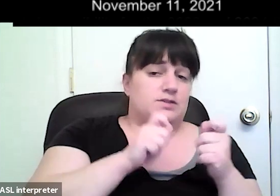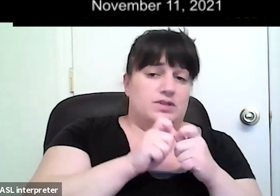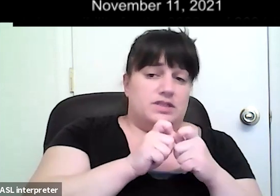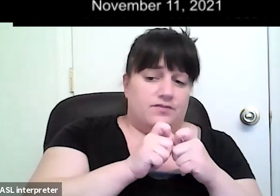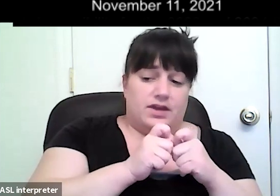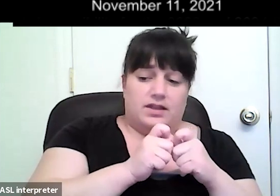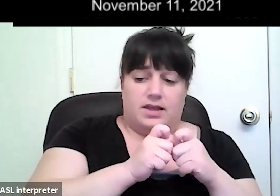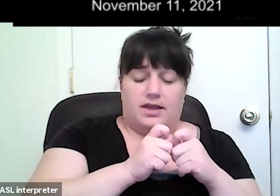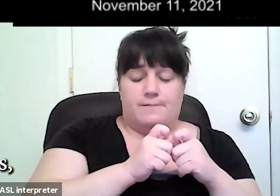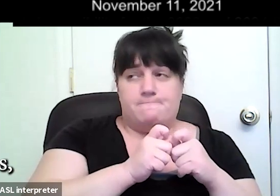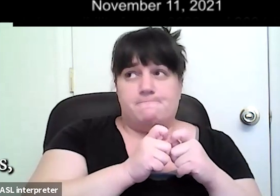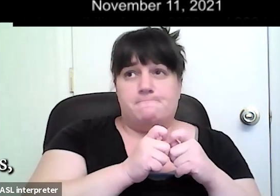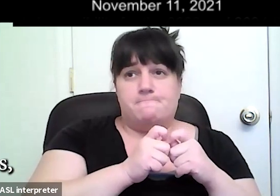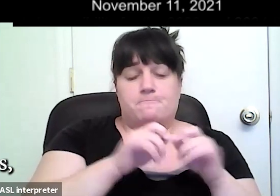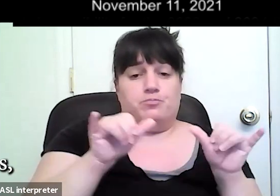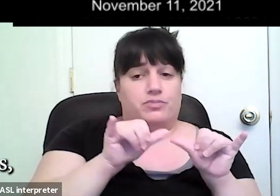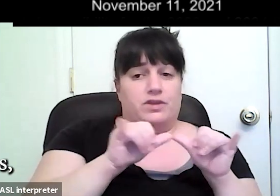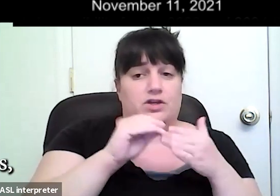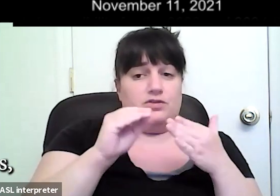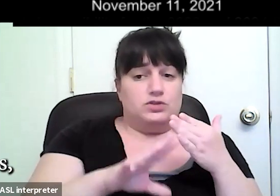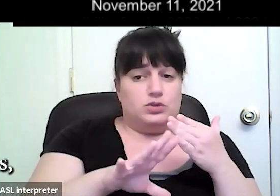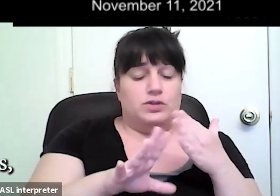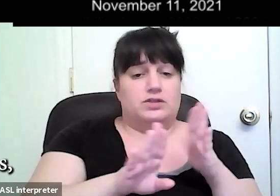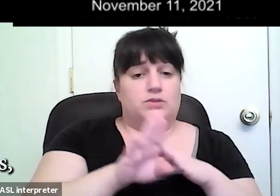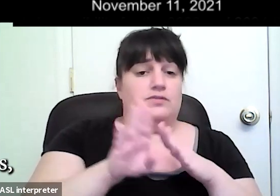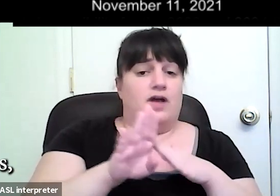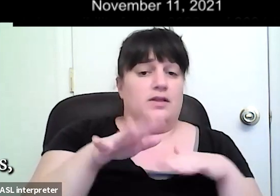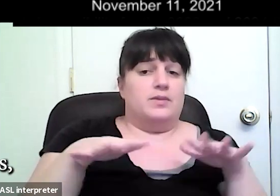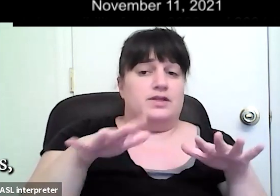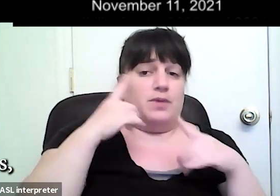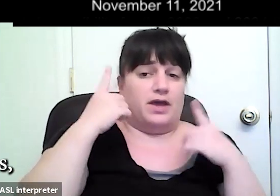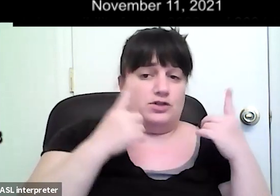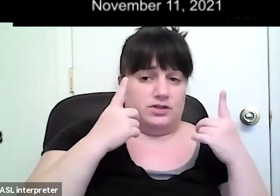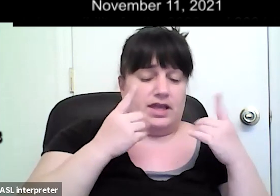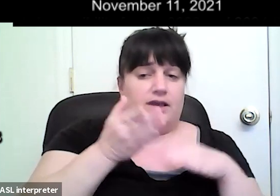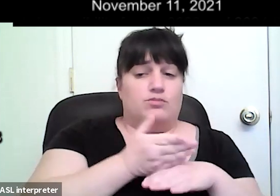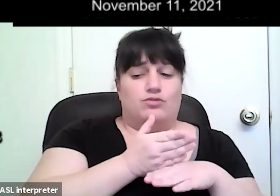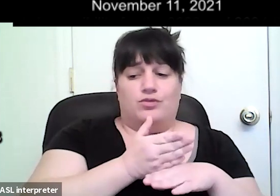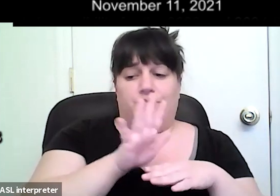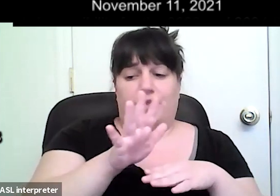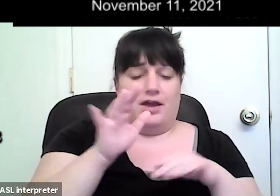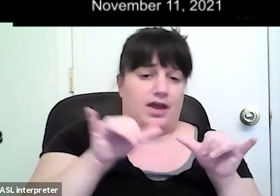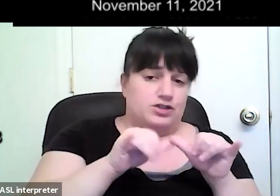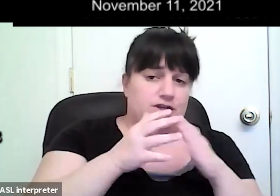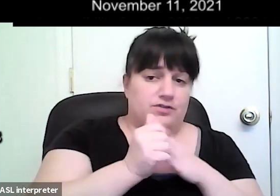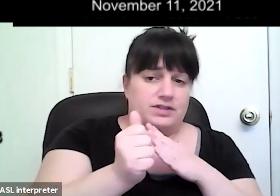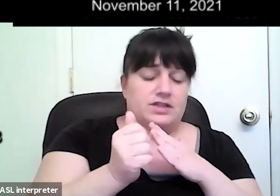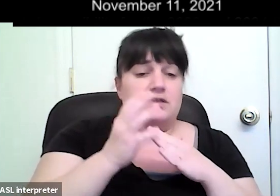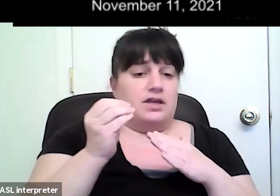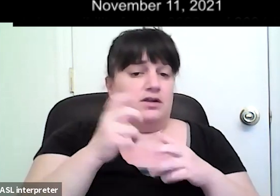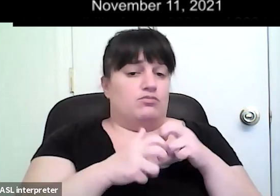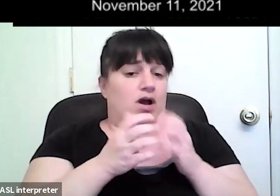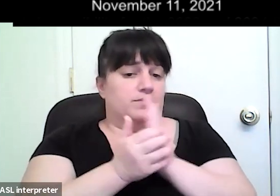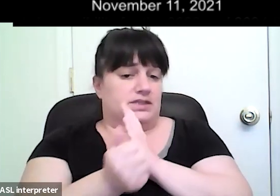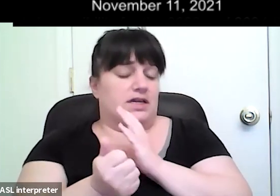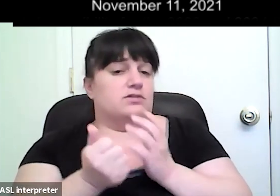specifically engineering students to develop spatial thinking, which it improves obviously their engineering skills and their problem skills.